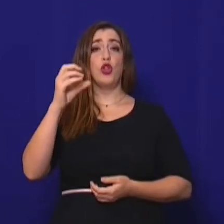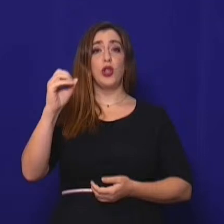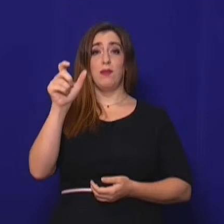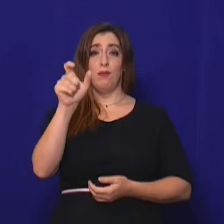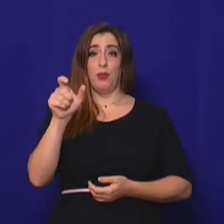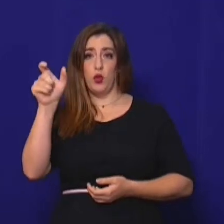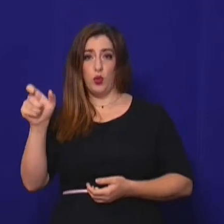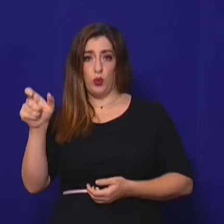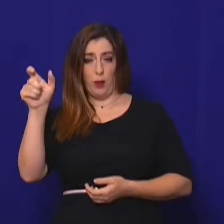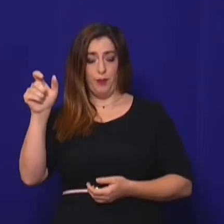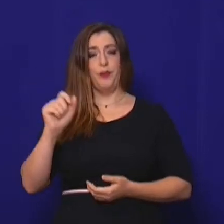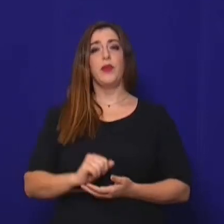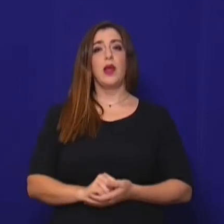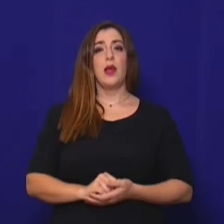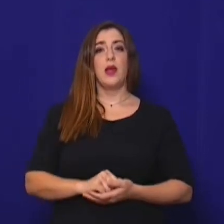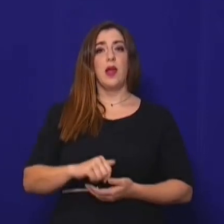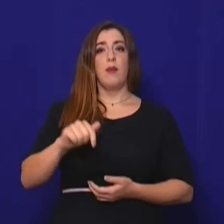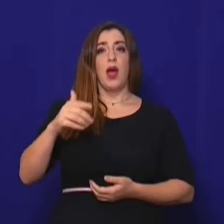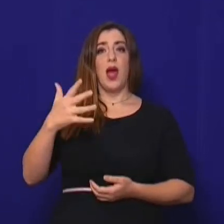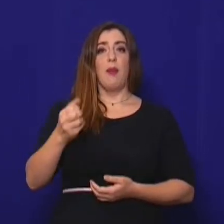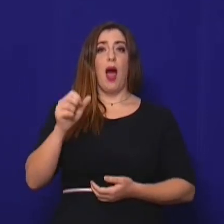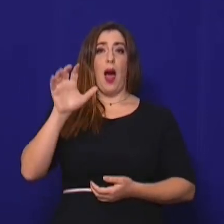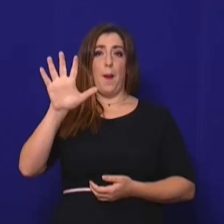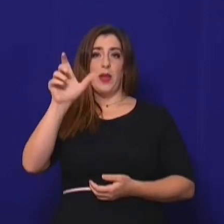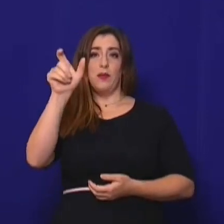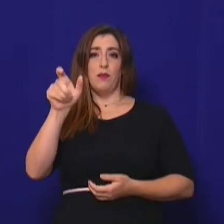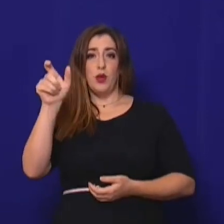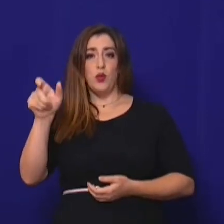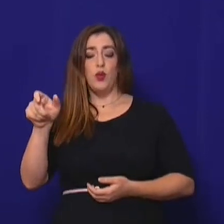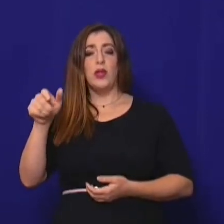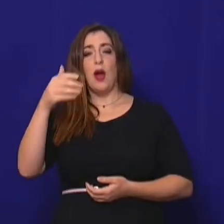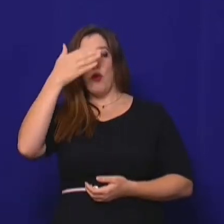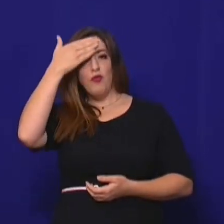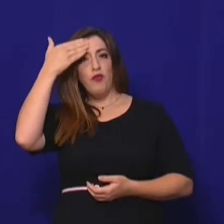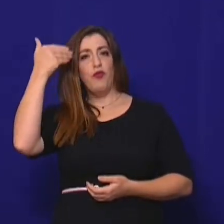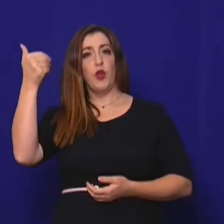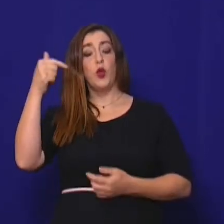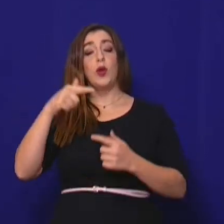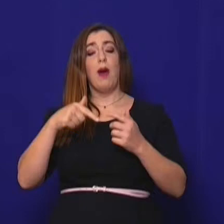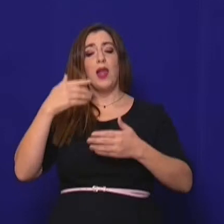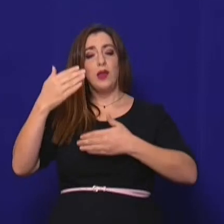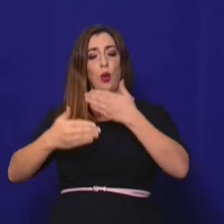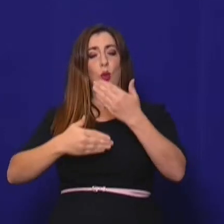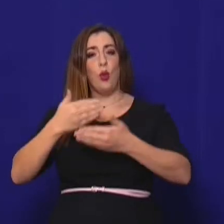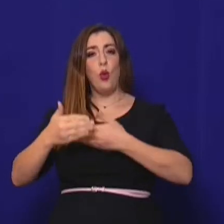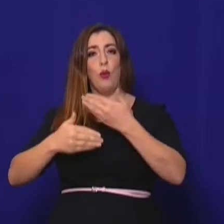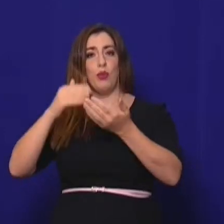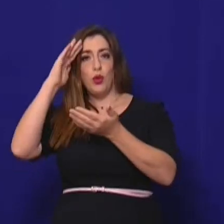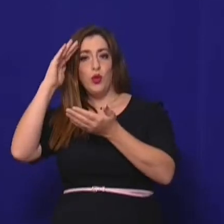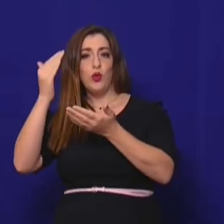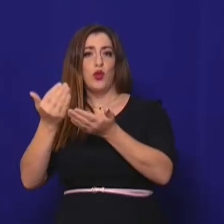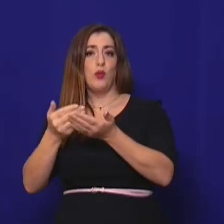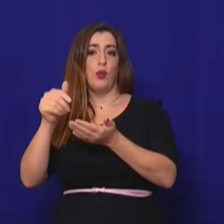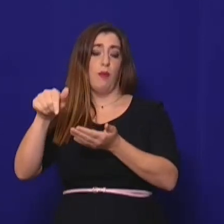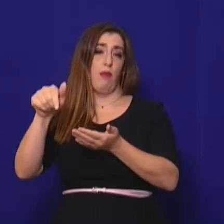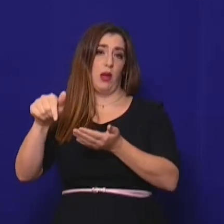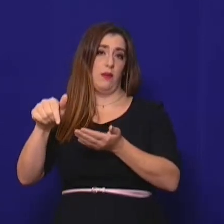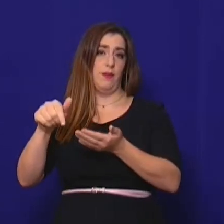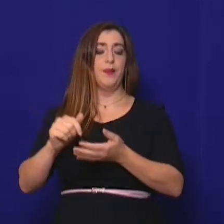5 persuni li kienu rikoverati, però qegħdin jibqgħu jingħataw it-trattament